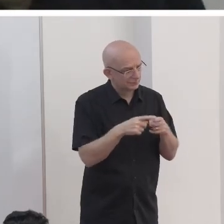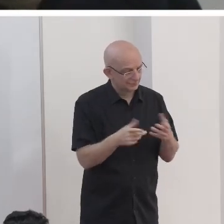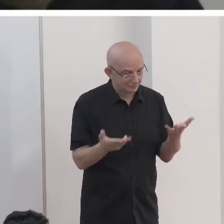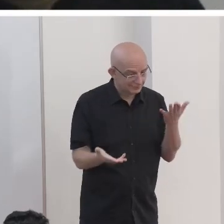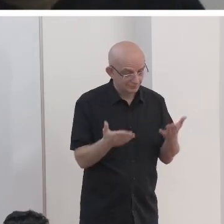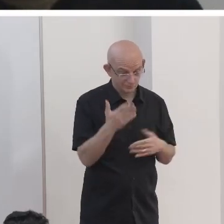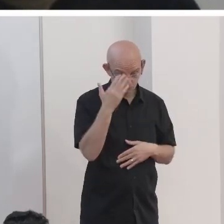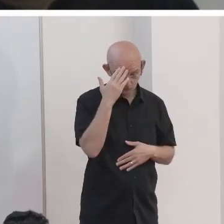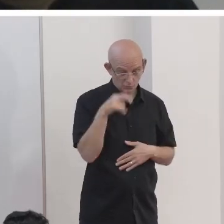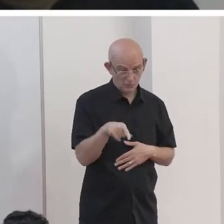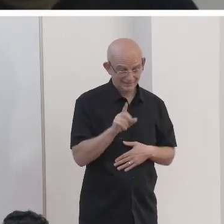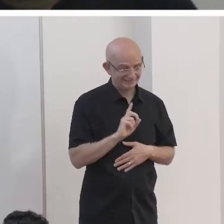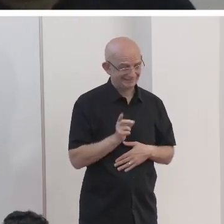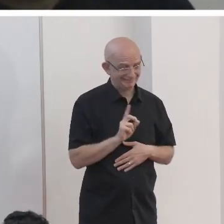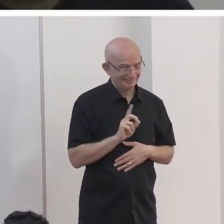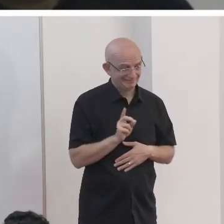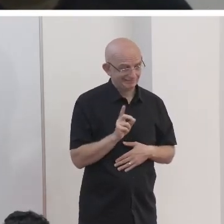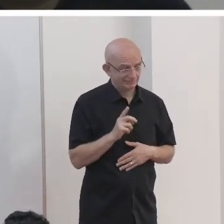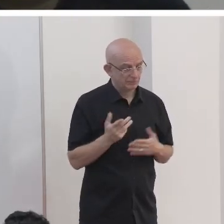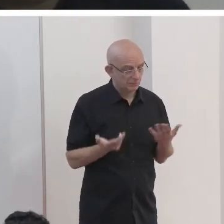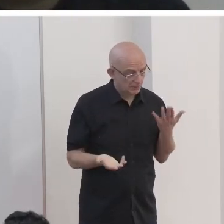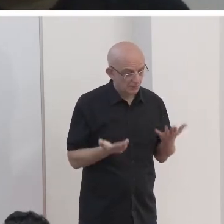Yeah. I want to